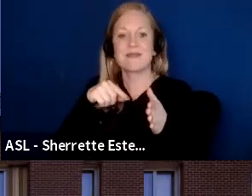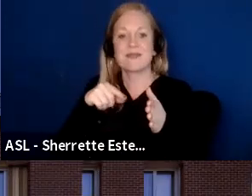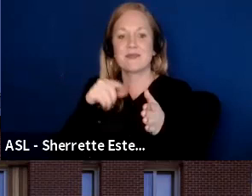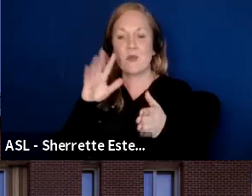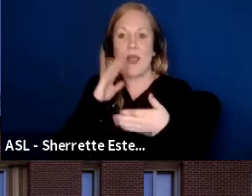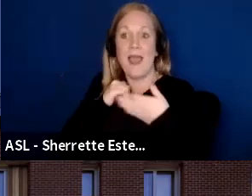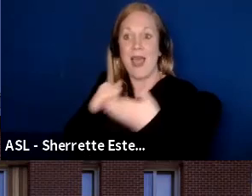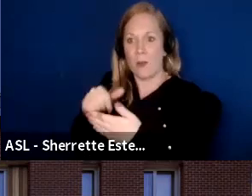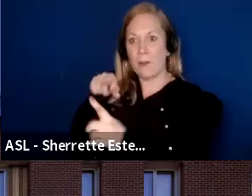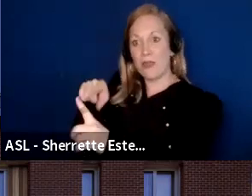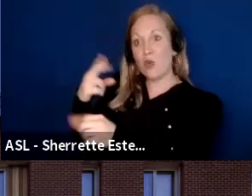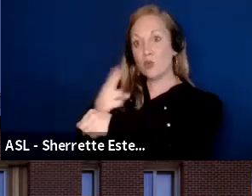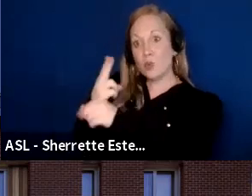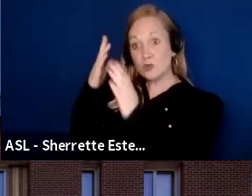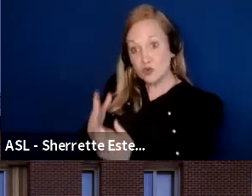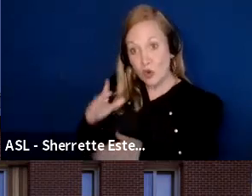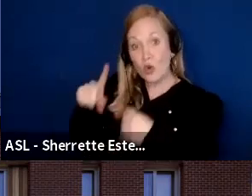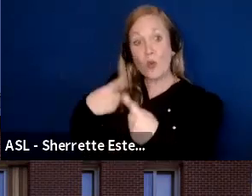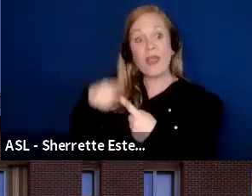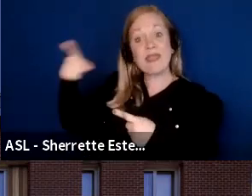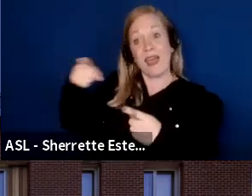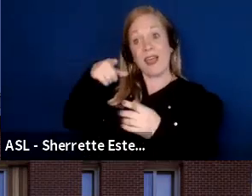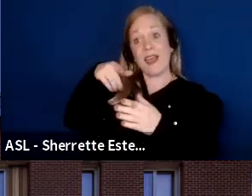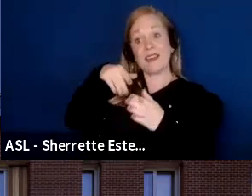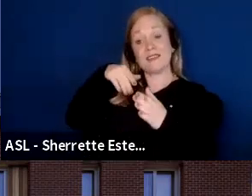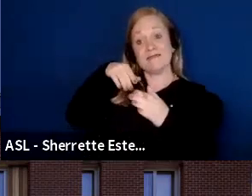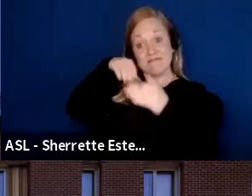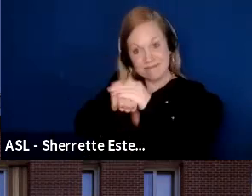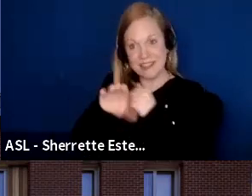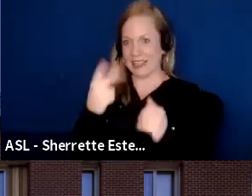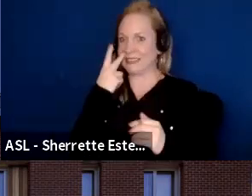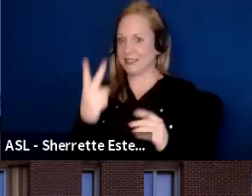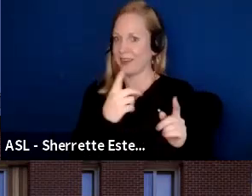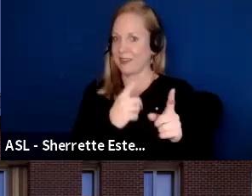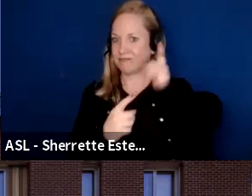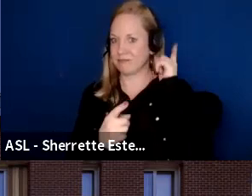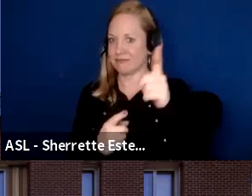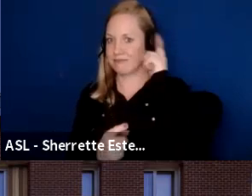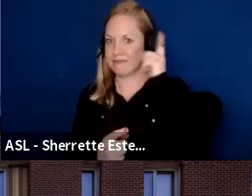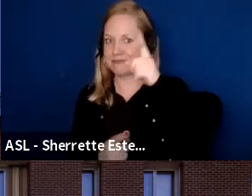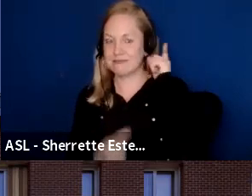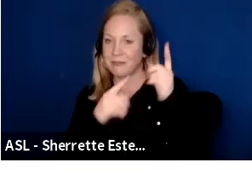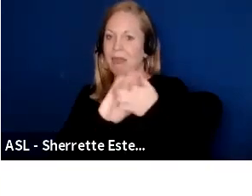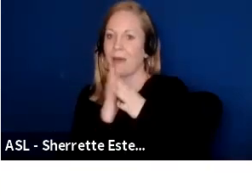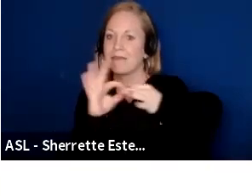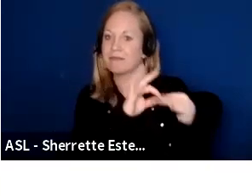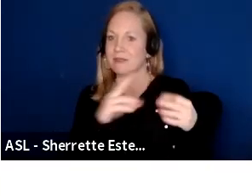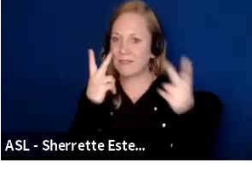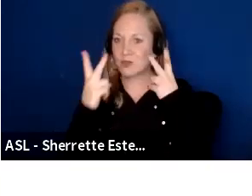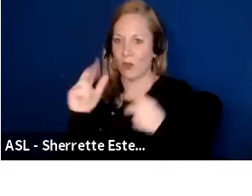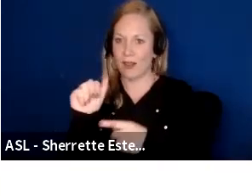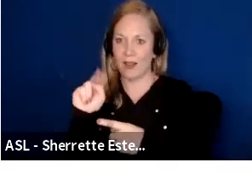user as they're walking through the building to establish those visual anchors while walking and signing. Next slide, please.